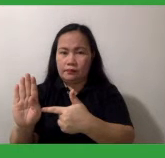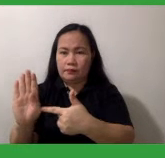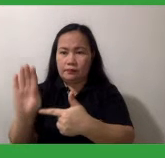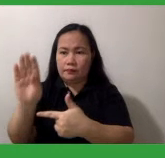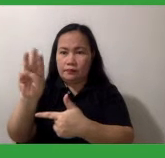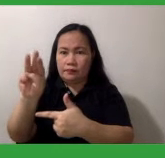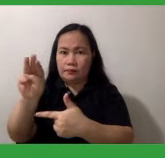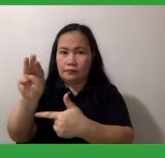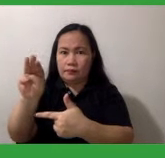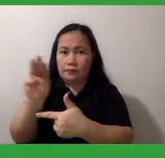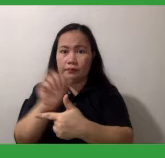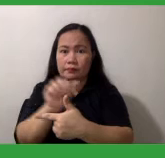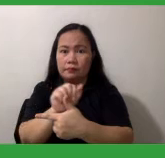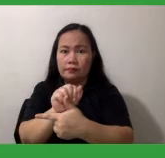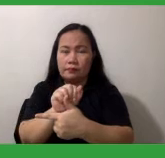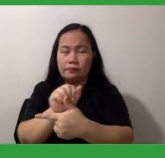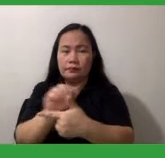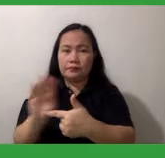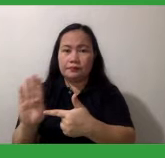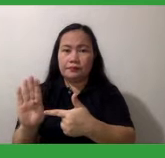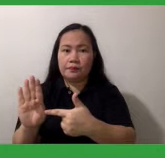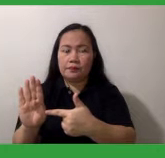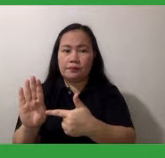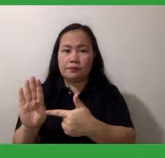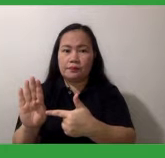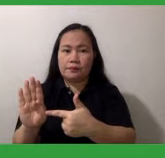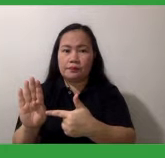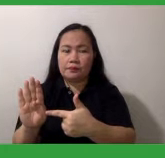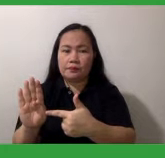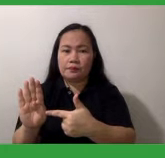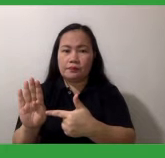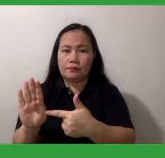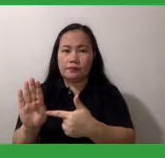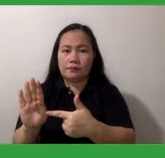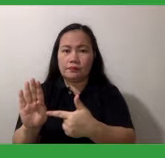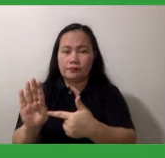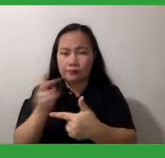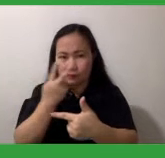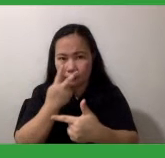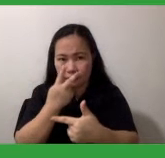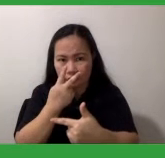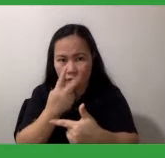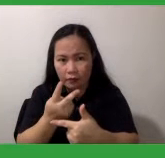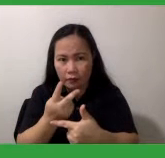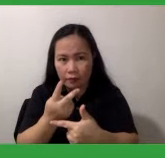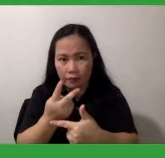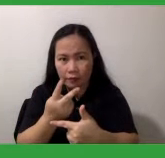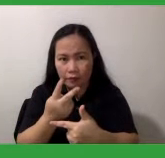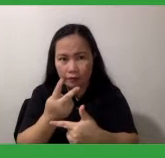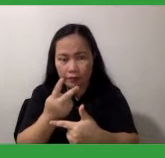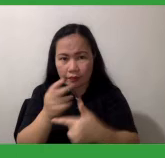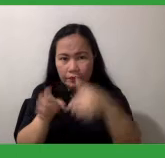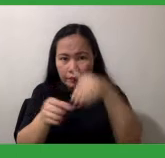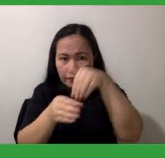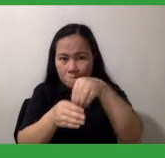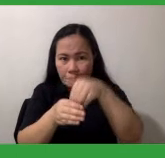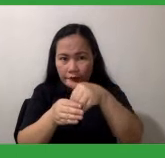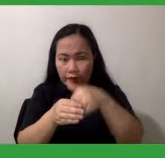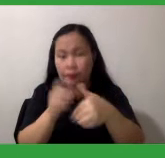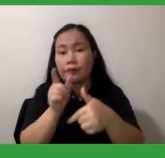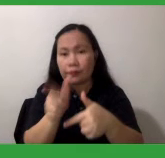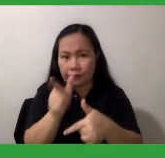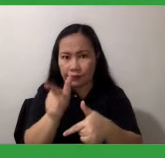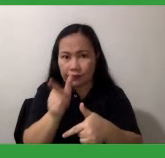so that is AM. Okay, since the measure of angle MAB lies on